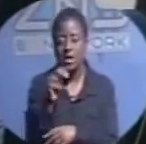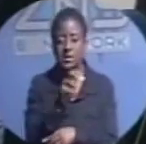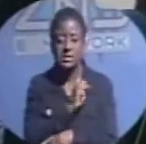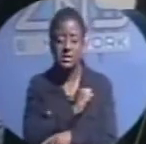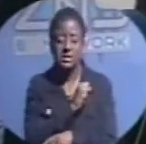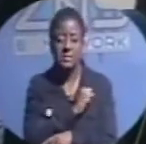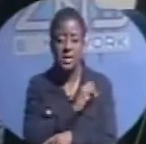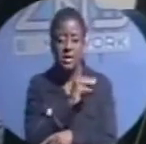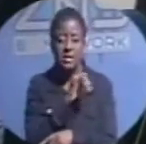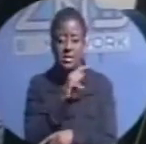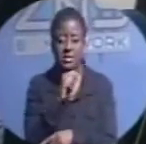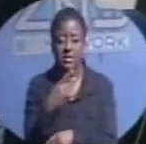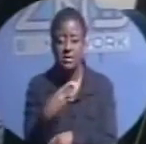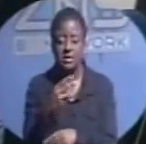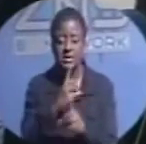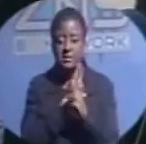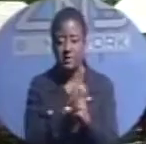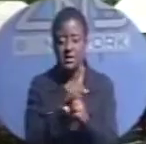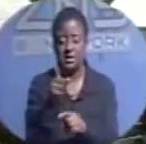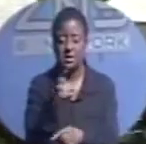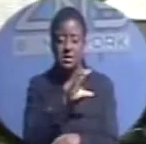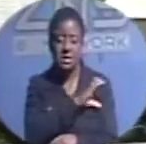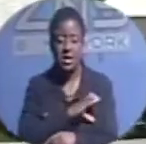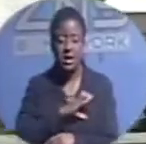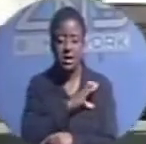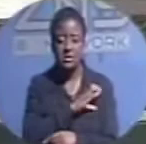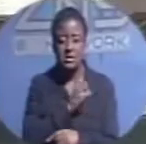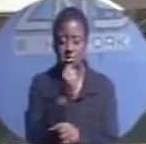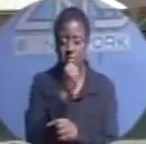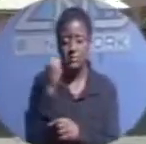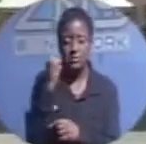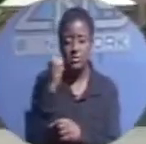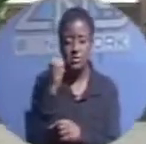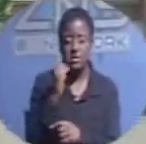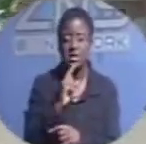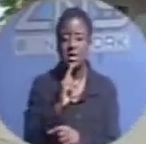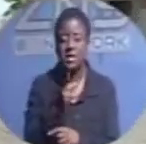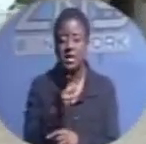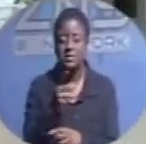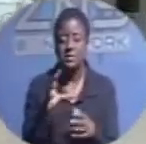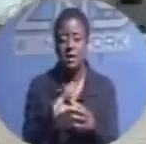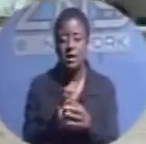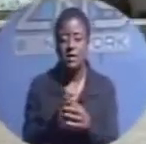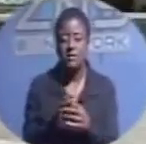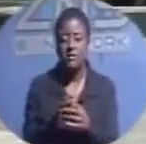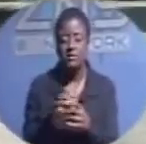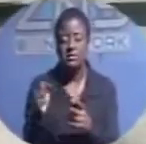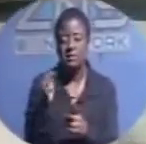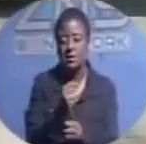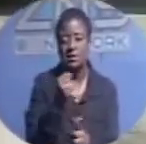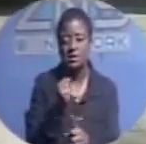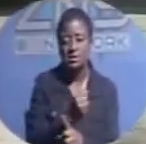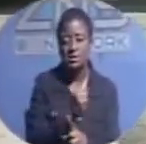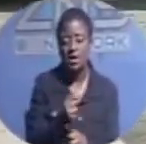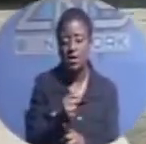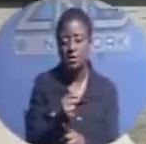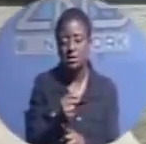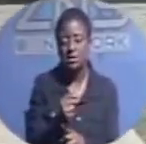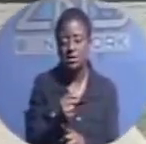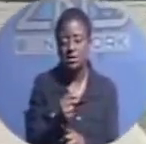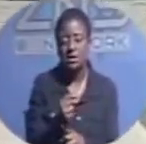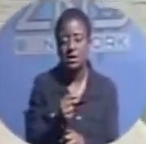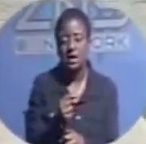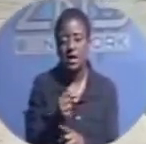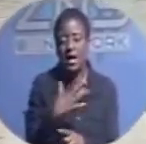his character while refuting claims of assault and statements of a racist nature he's alleged to have made recently